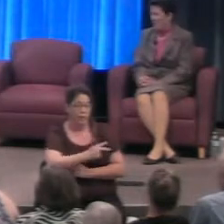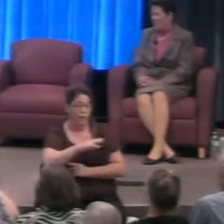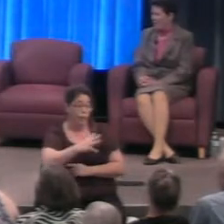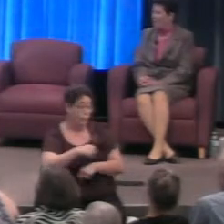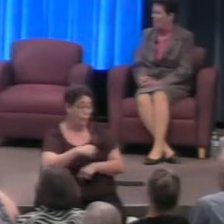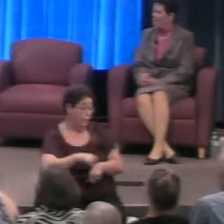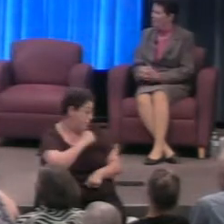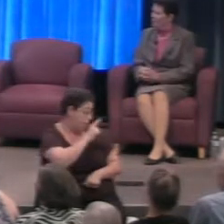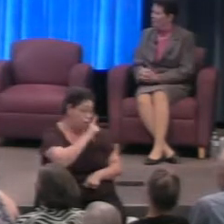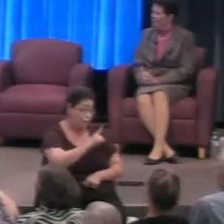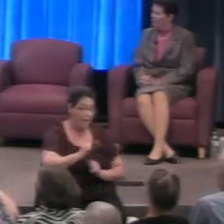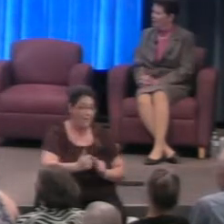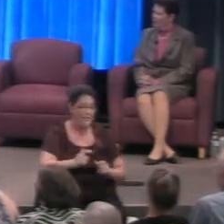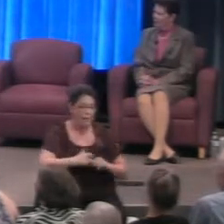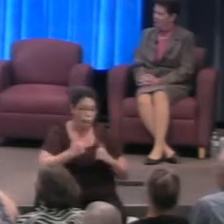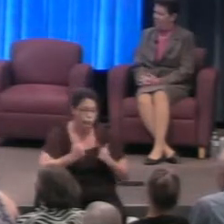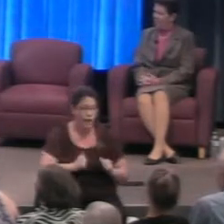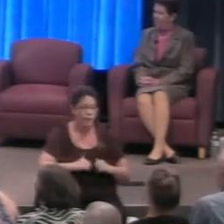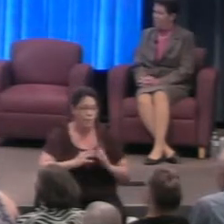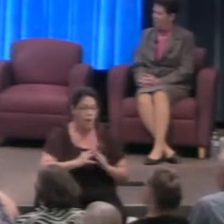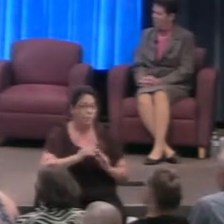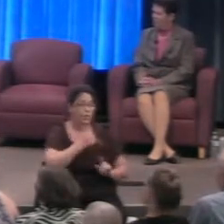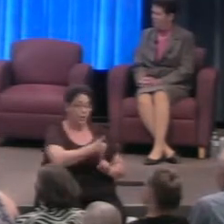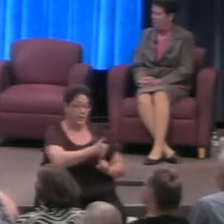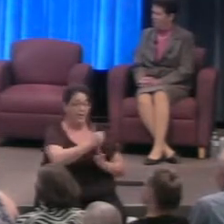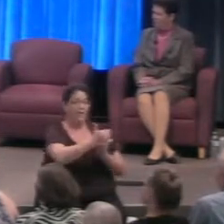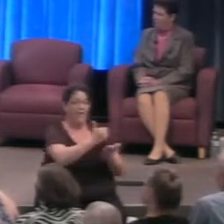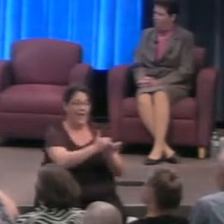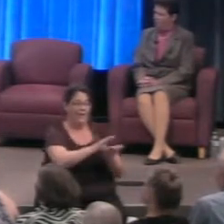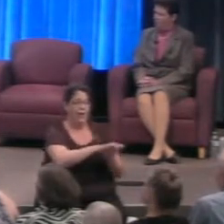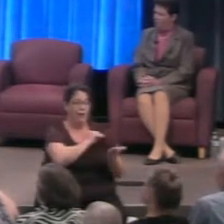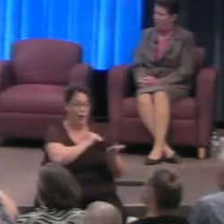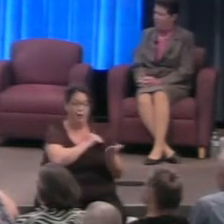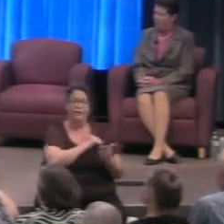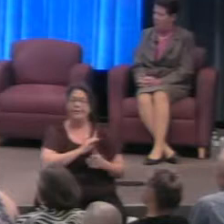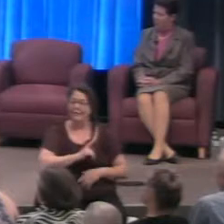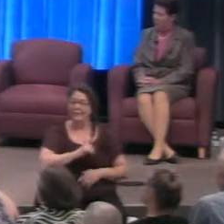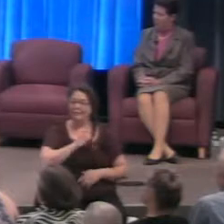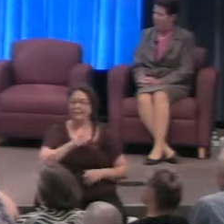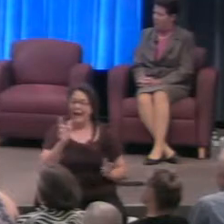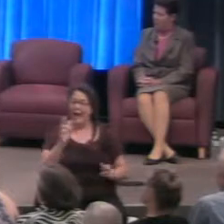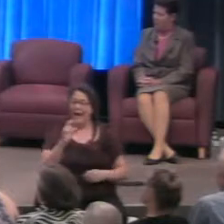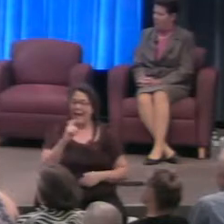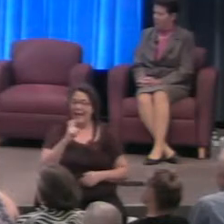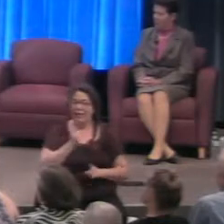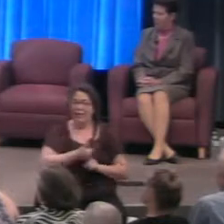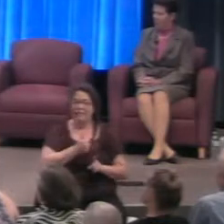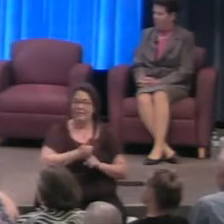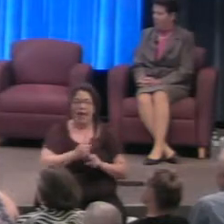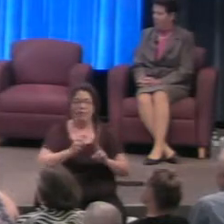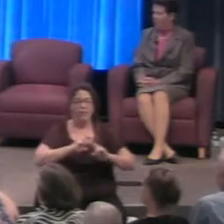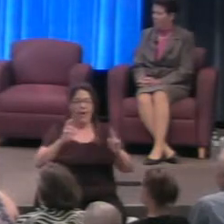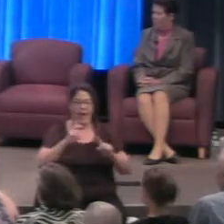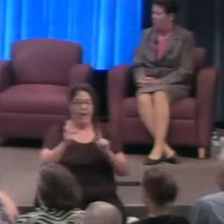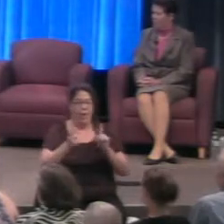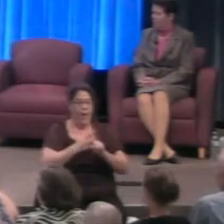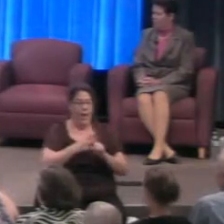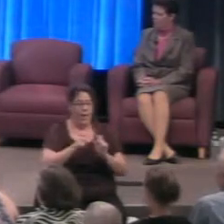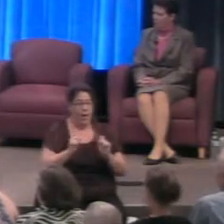know. Janet learned a lesson of being ready when opportunity